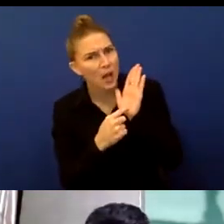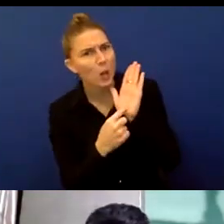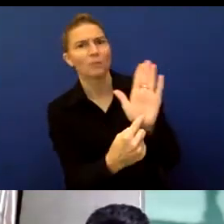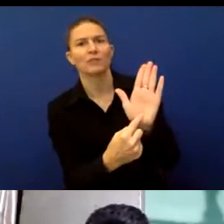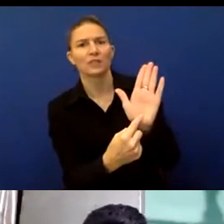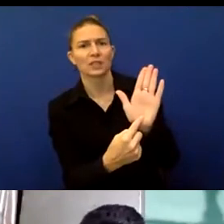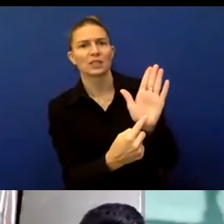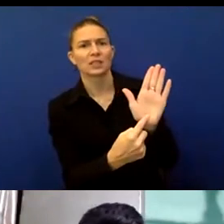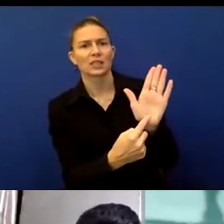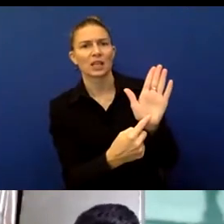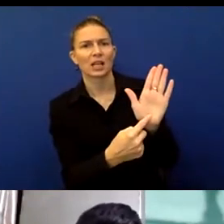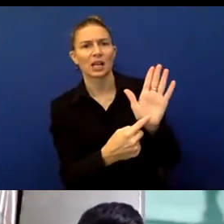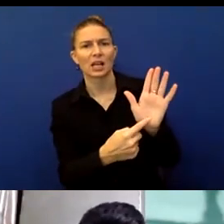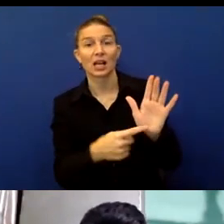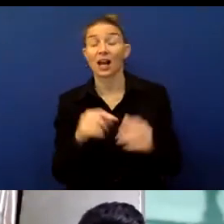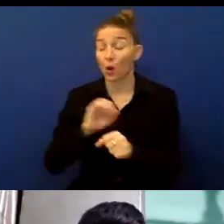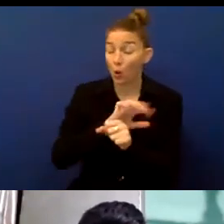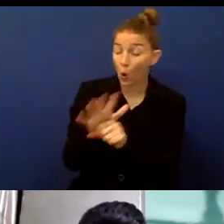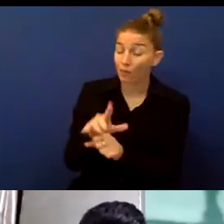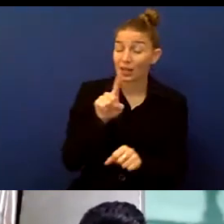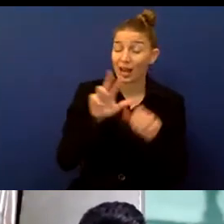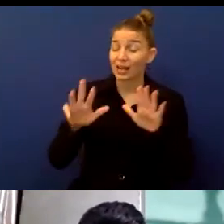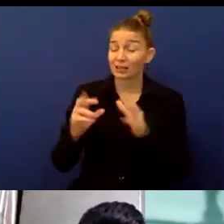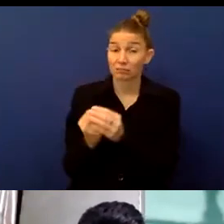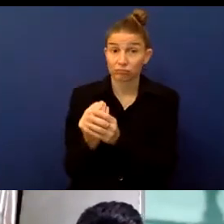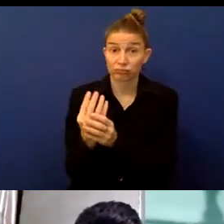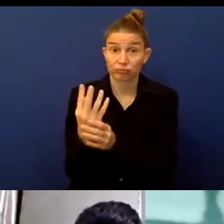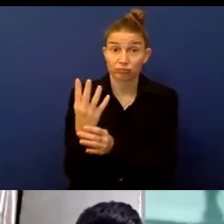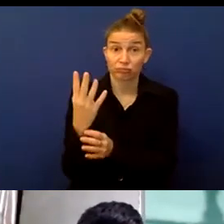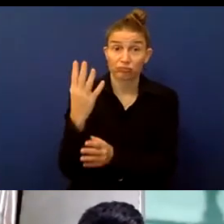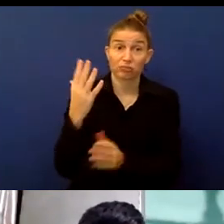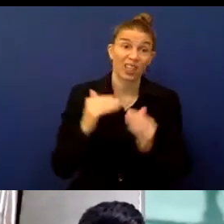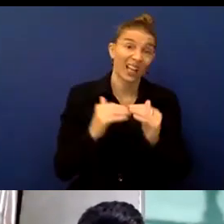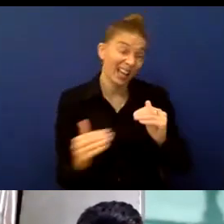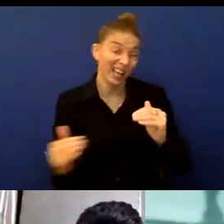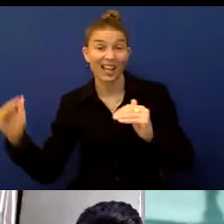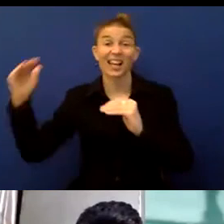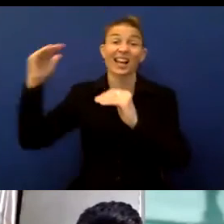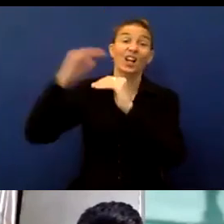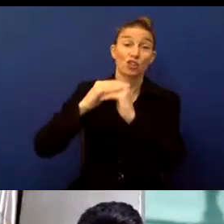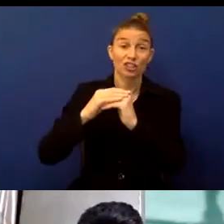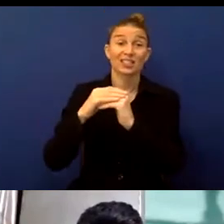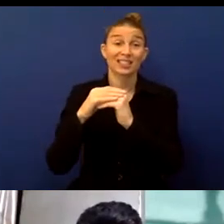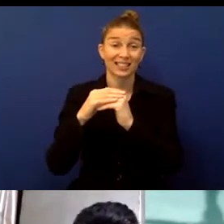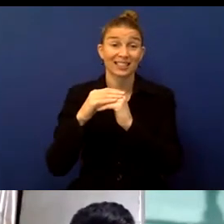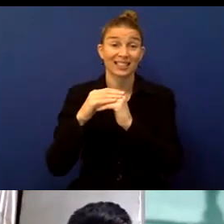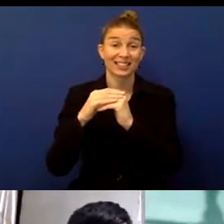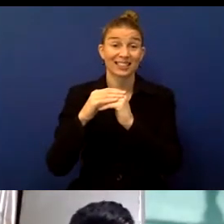the emergence of COVID-19 increased the global reliance on